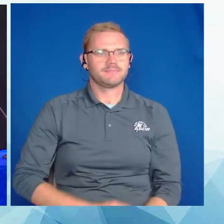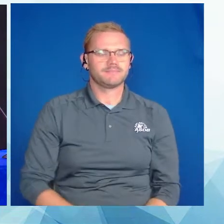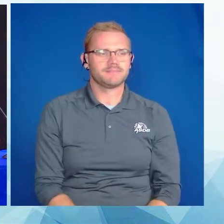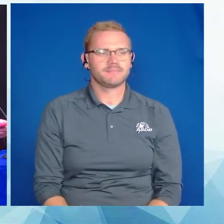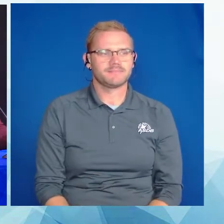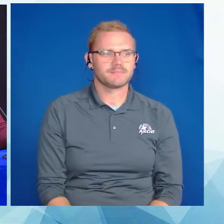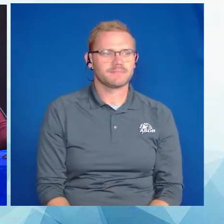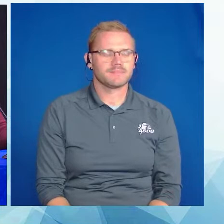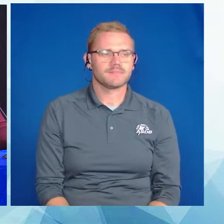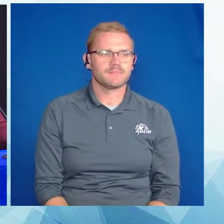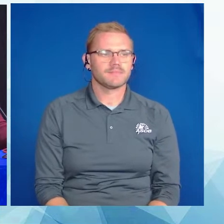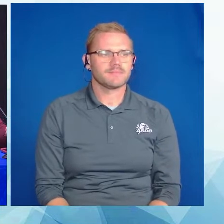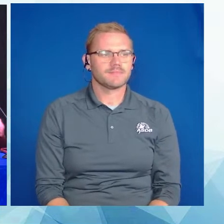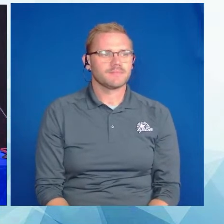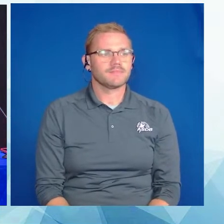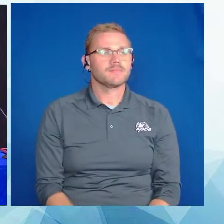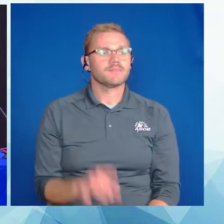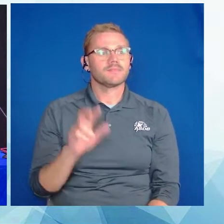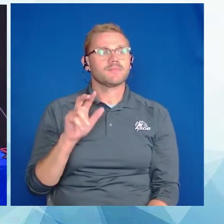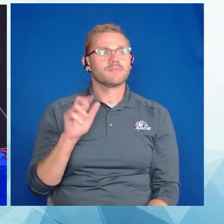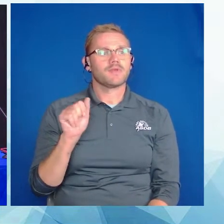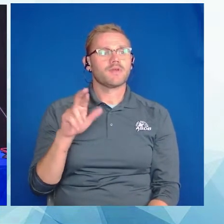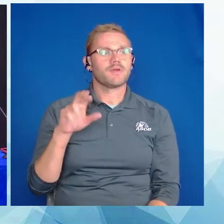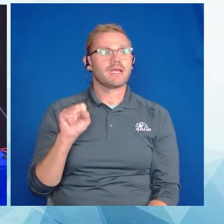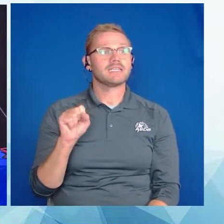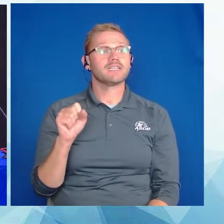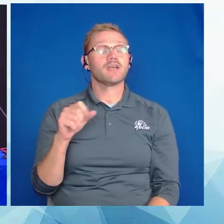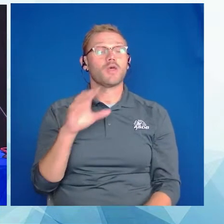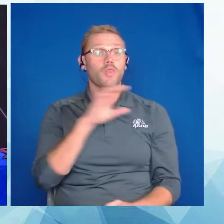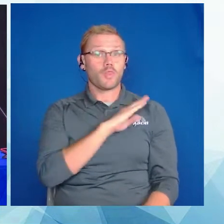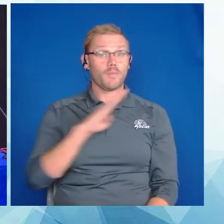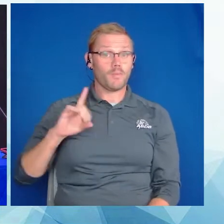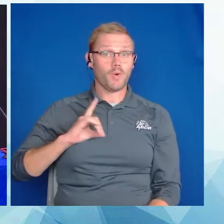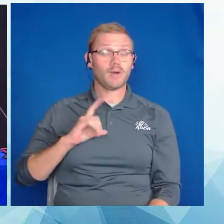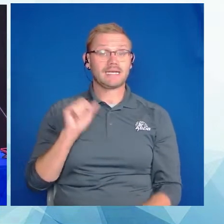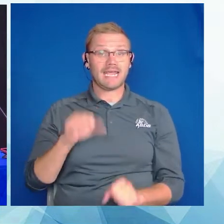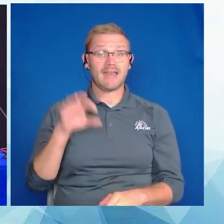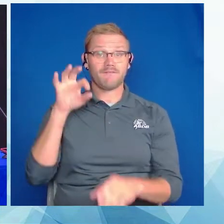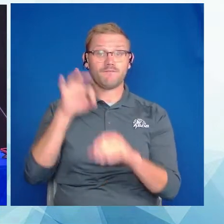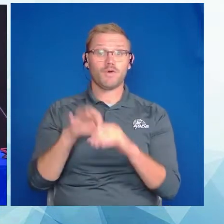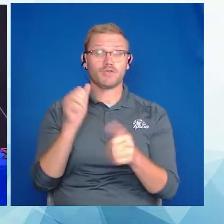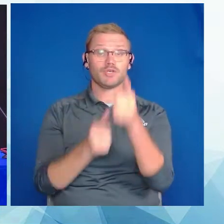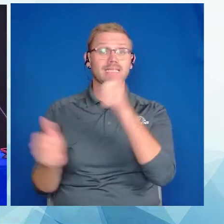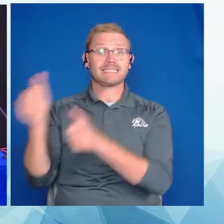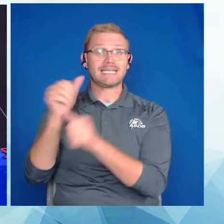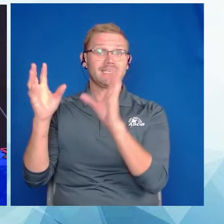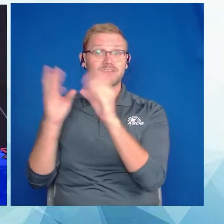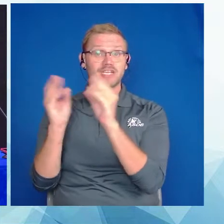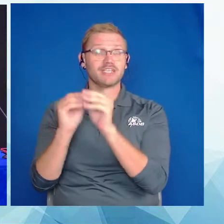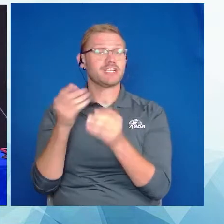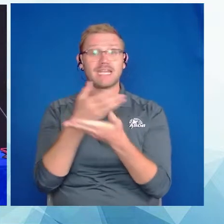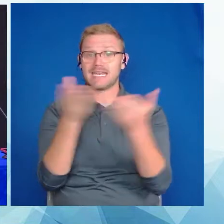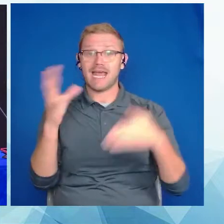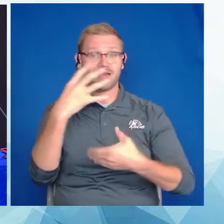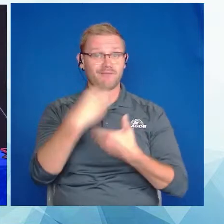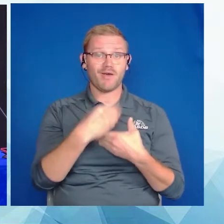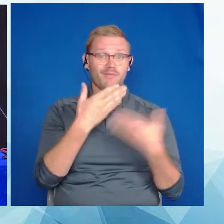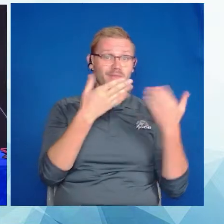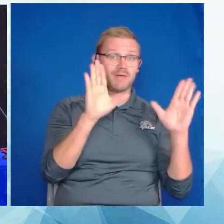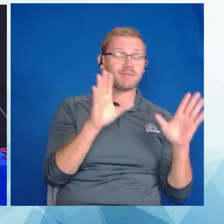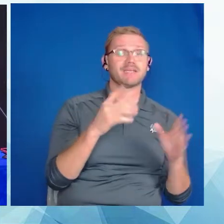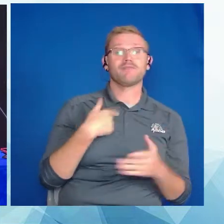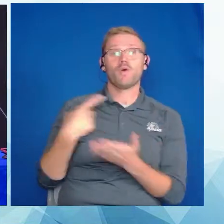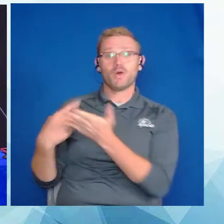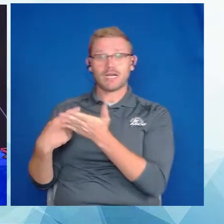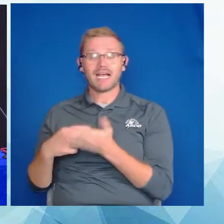38-431.03A3, the board may vote to go into executive session, which will not be open to the public, for discussion and consultation